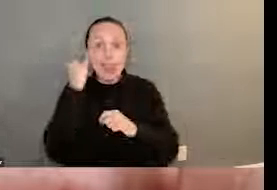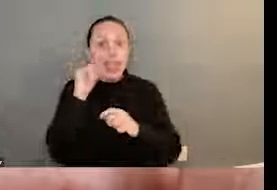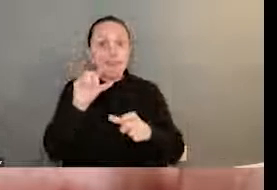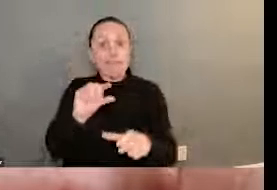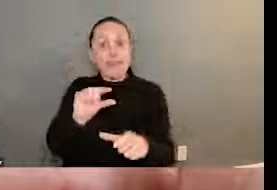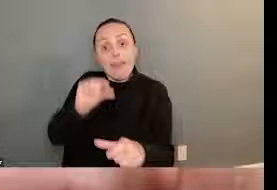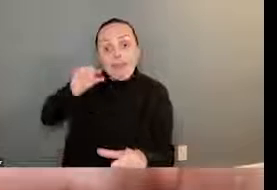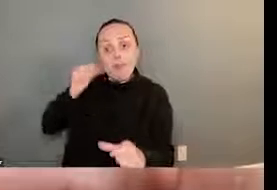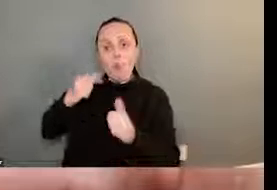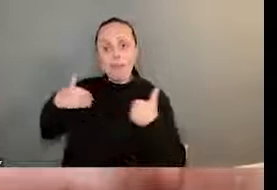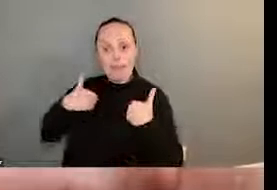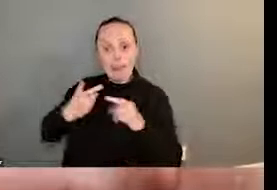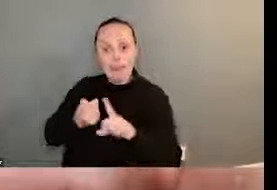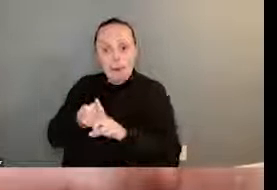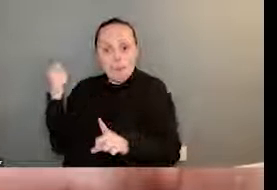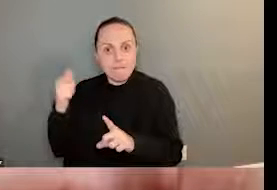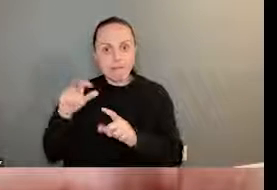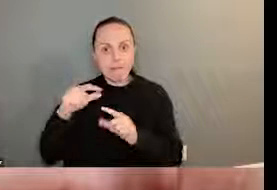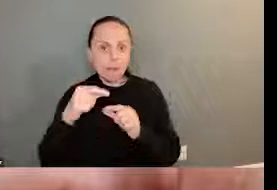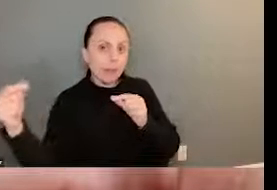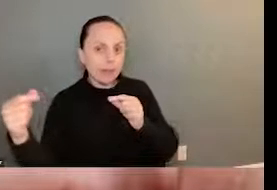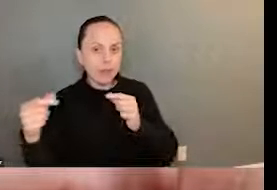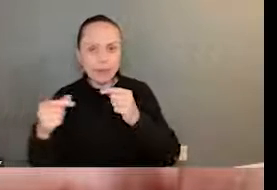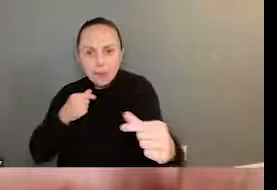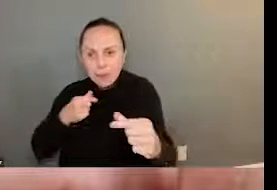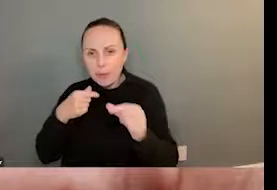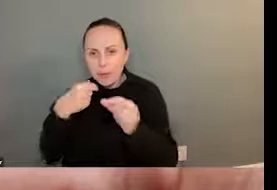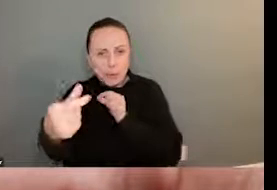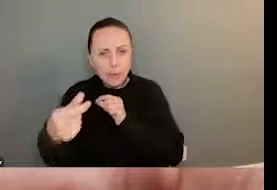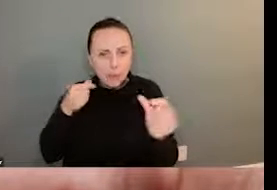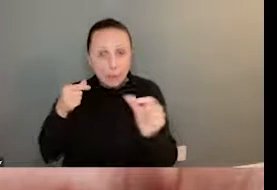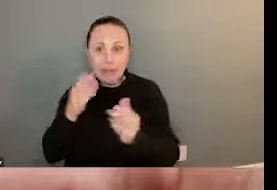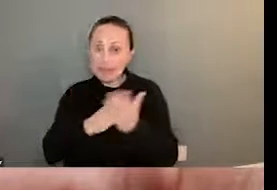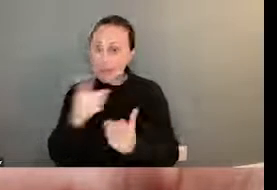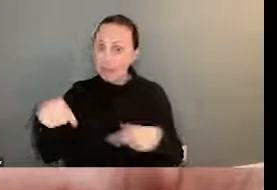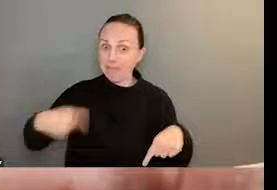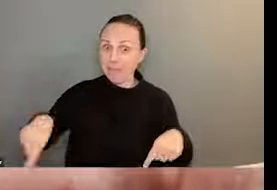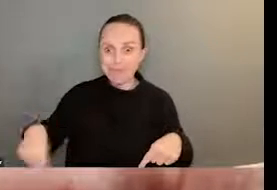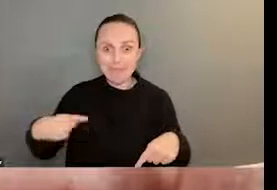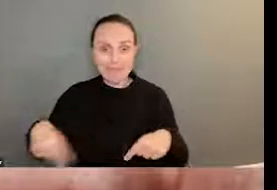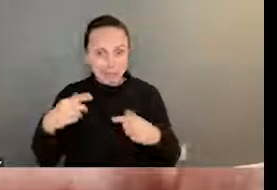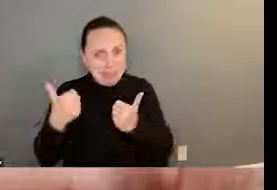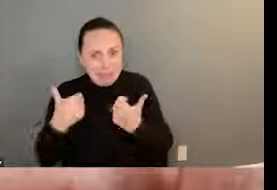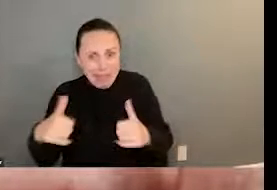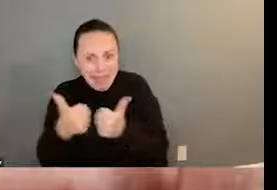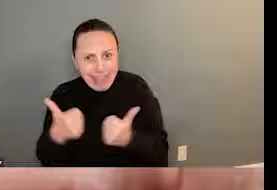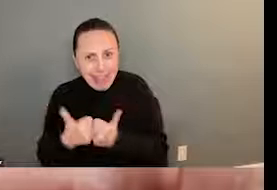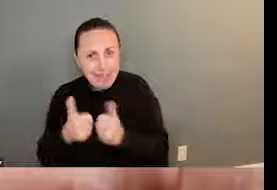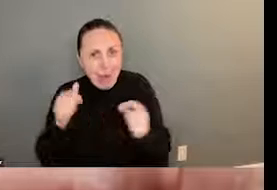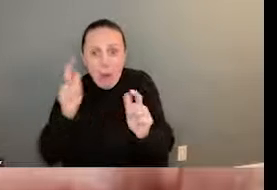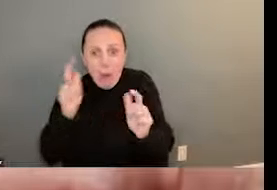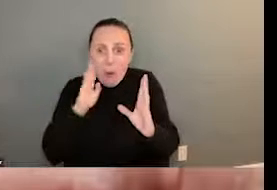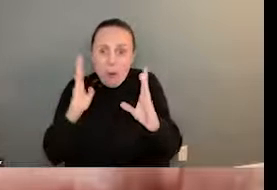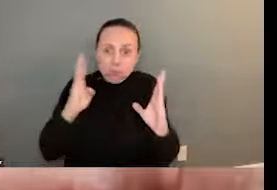one species, then another species, then another species. Some of y'all are getting anxious right now because you play Jenga and you're like, the tower is